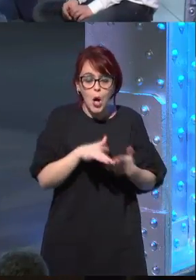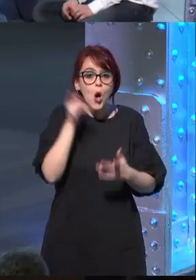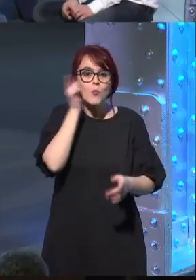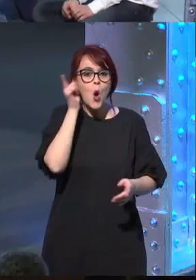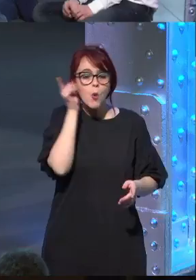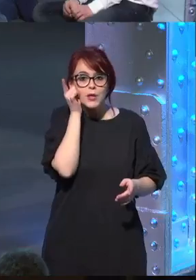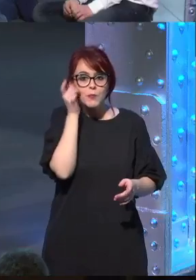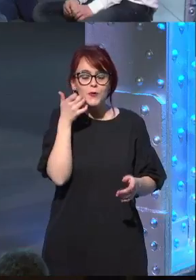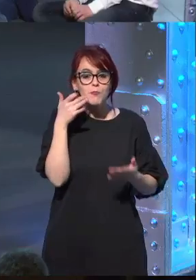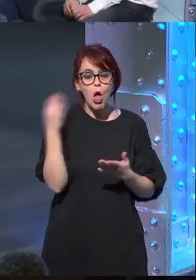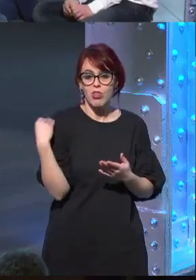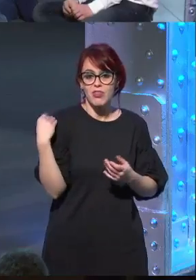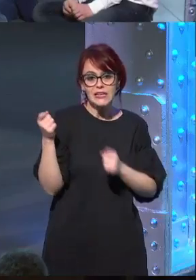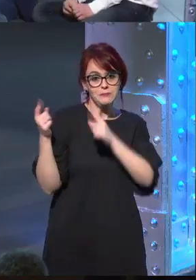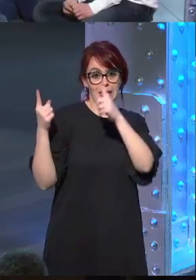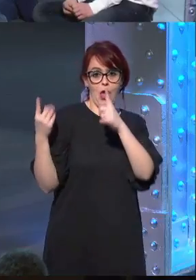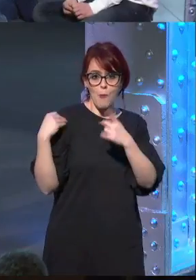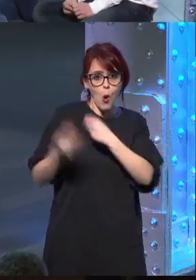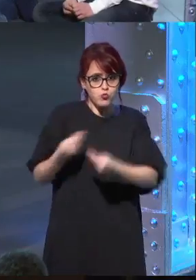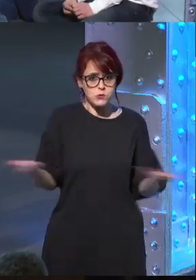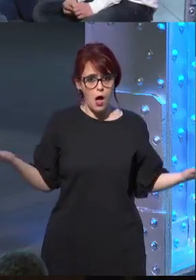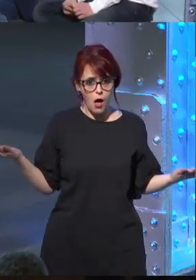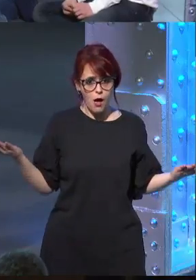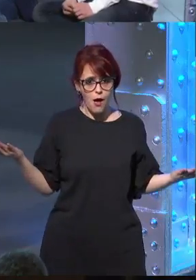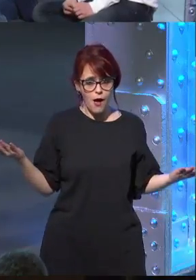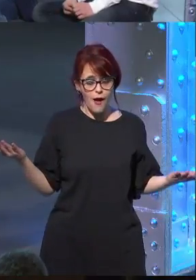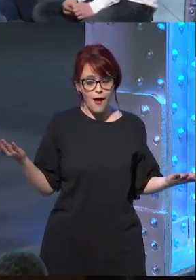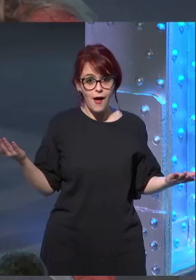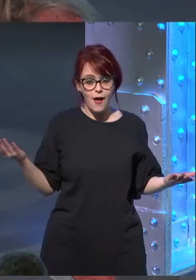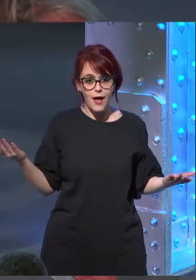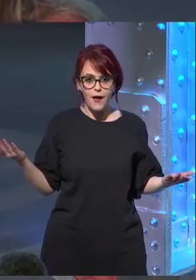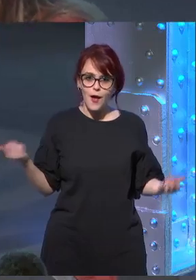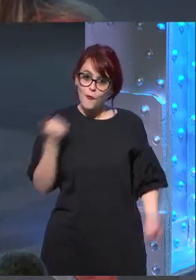too much time and more than we would like to devote to our smartphones.